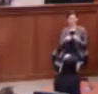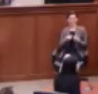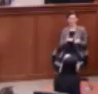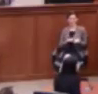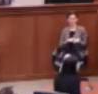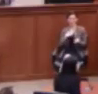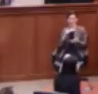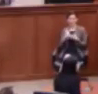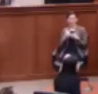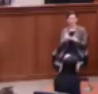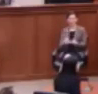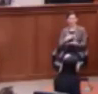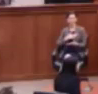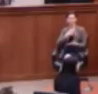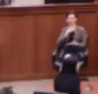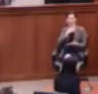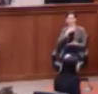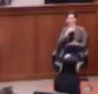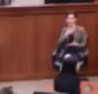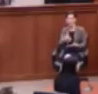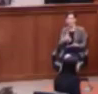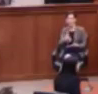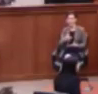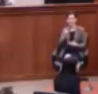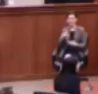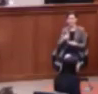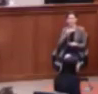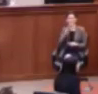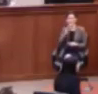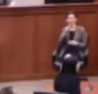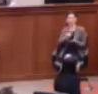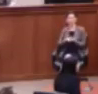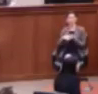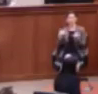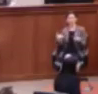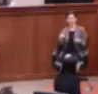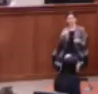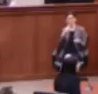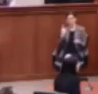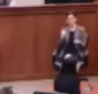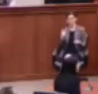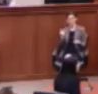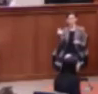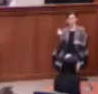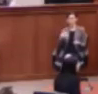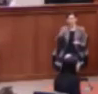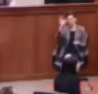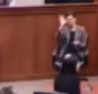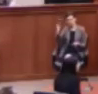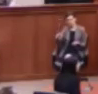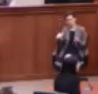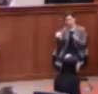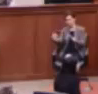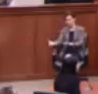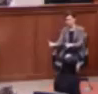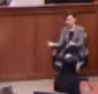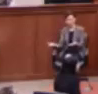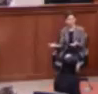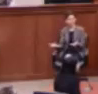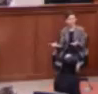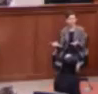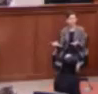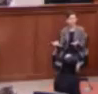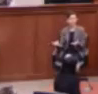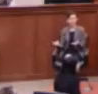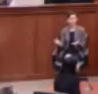just like to say that I would like to become a nurse to help my grandmother. Last year,